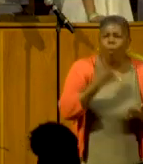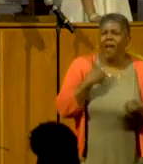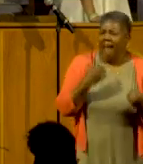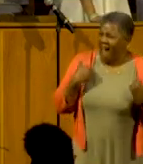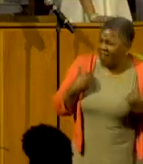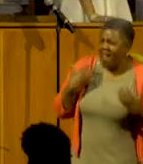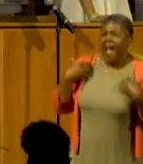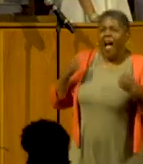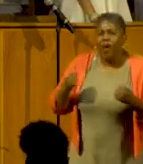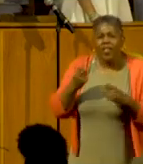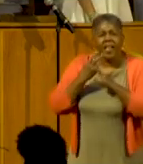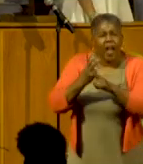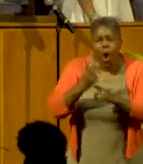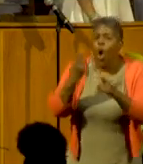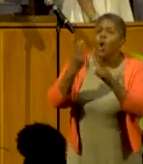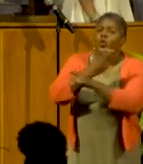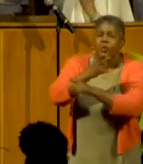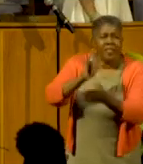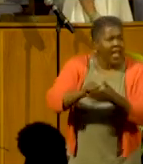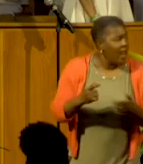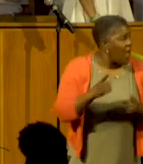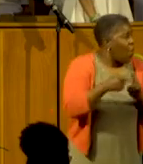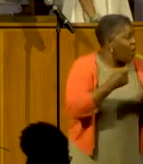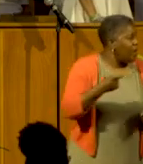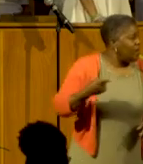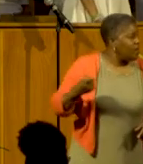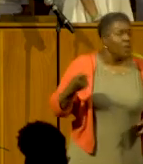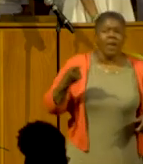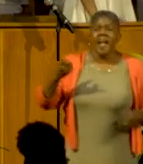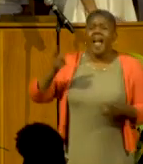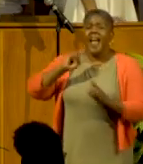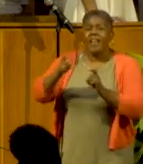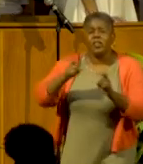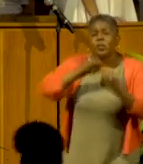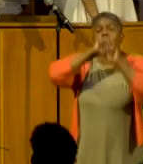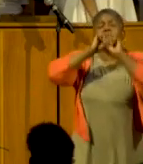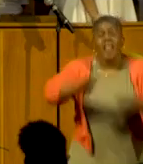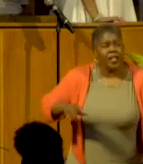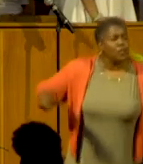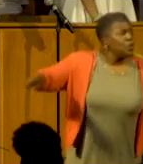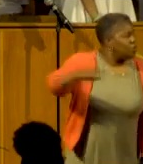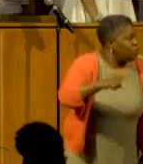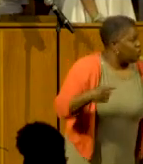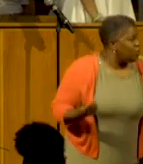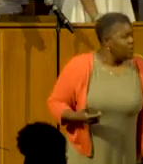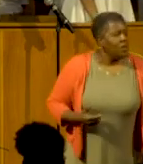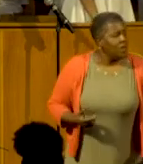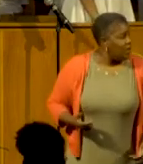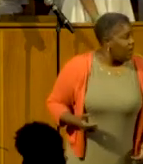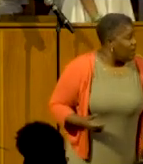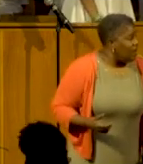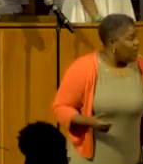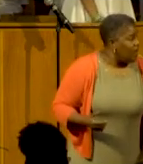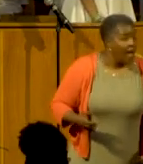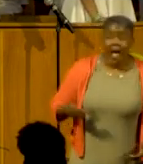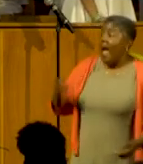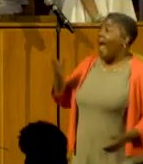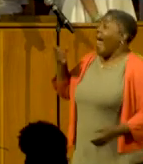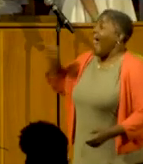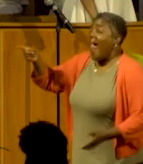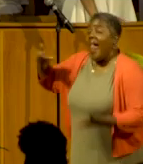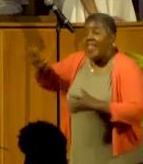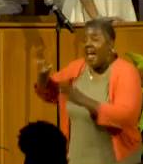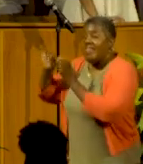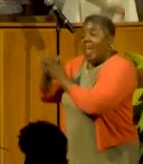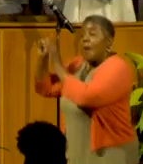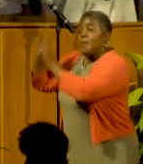care. And use the gifts that God put in them to bless you. Stop worrying about what they think. Let them be crazy all